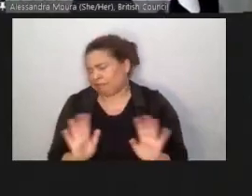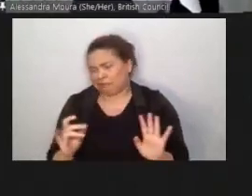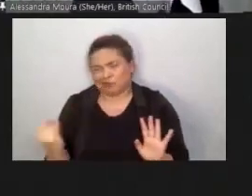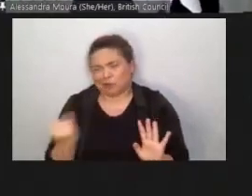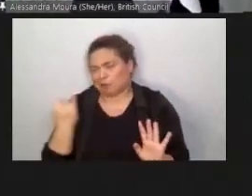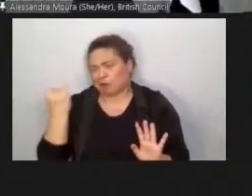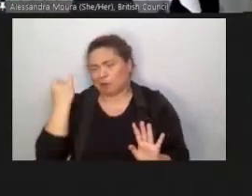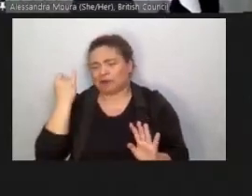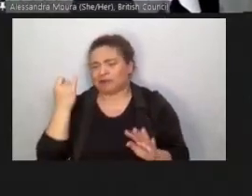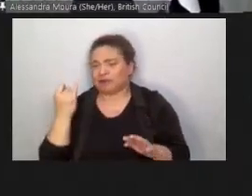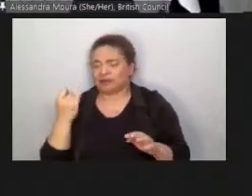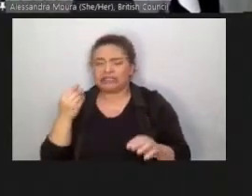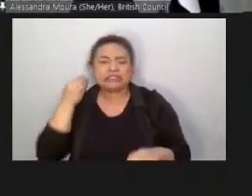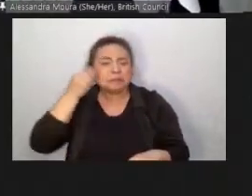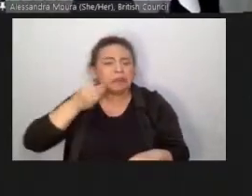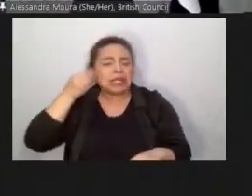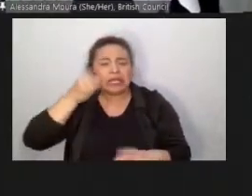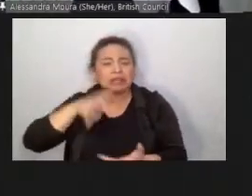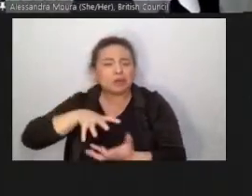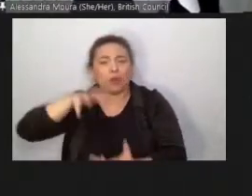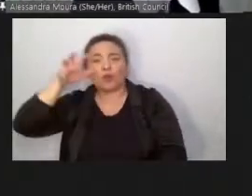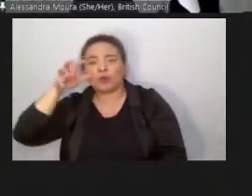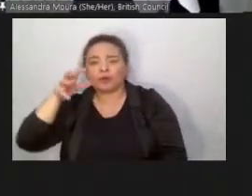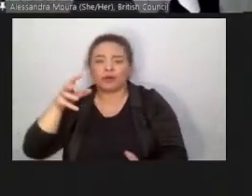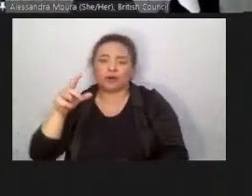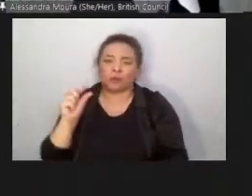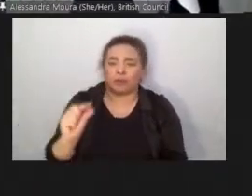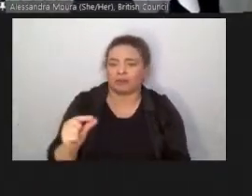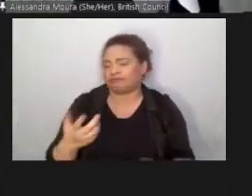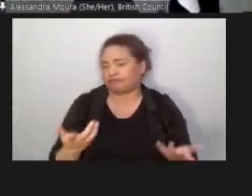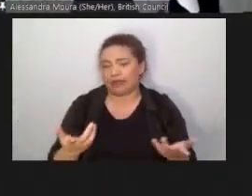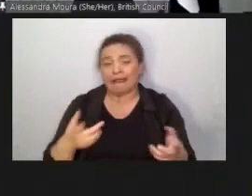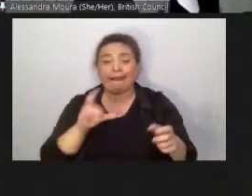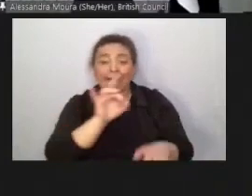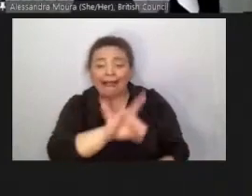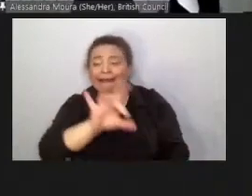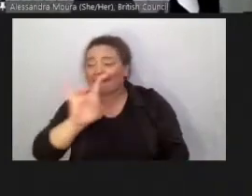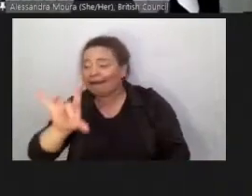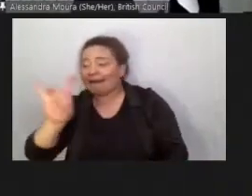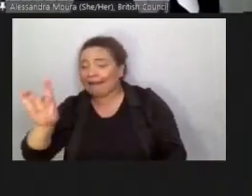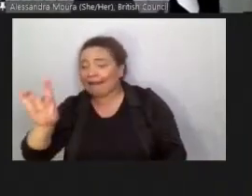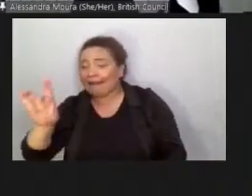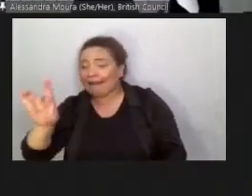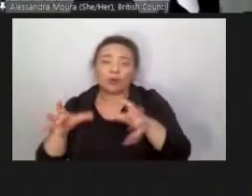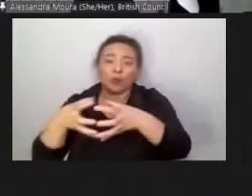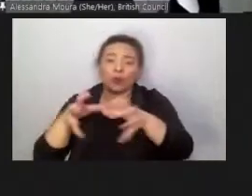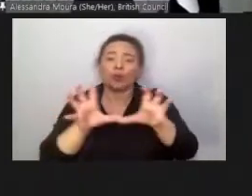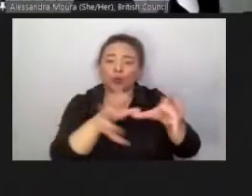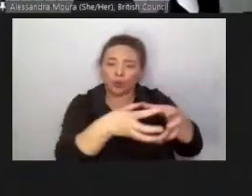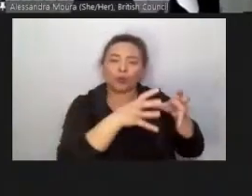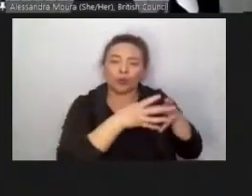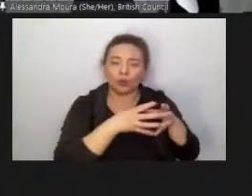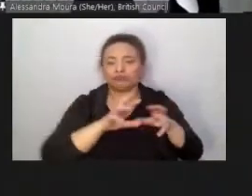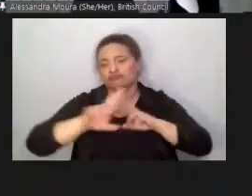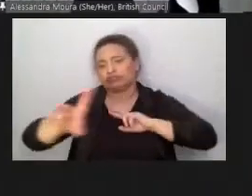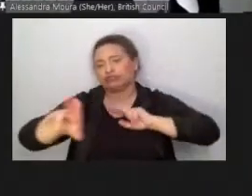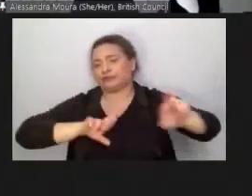knows, is different in some way. The dynamics are different. The children are different, for example.